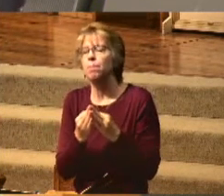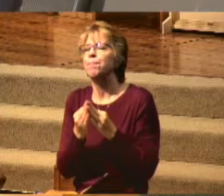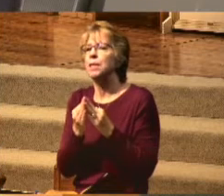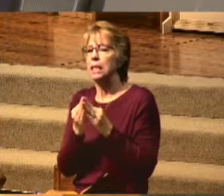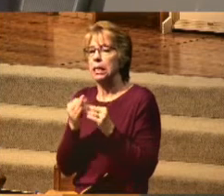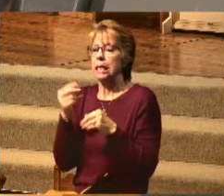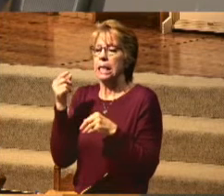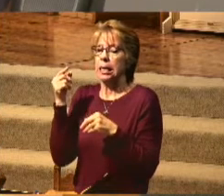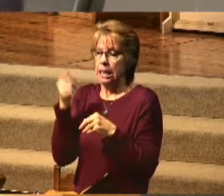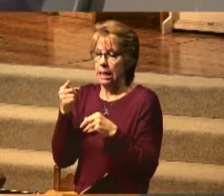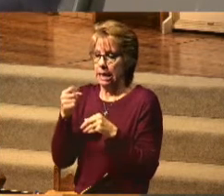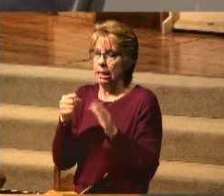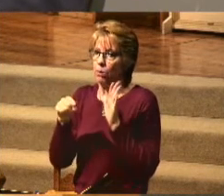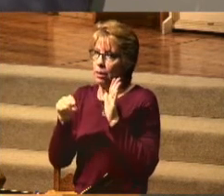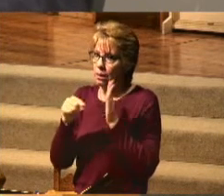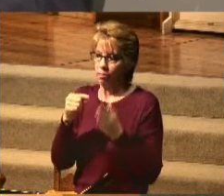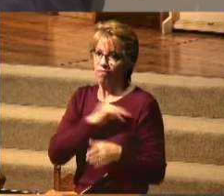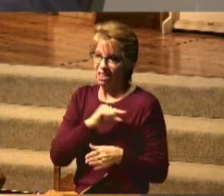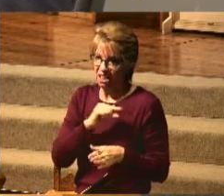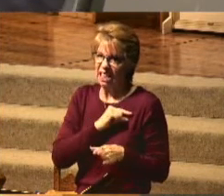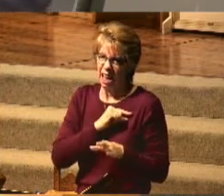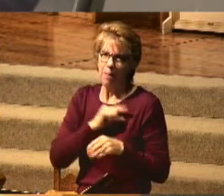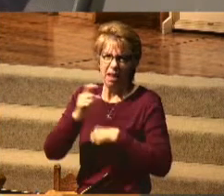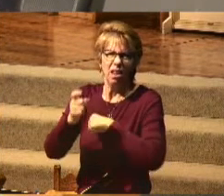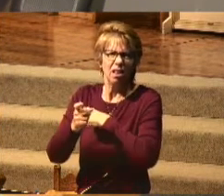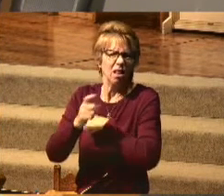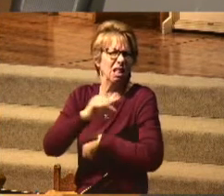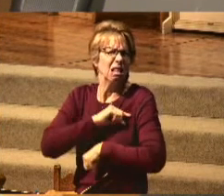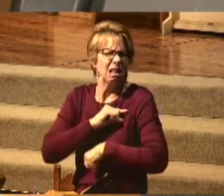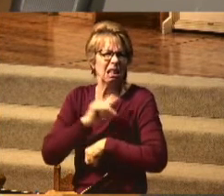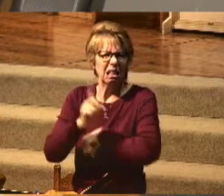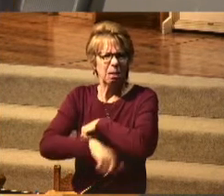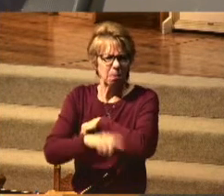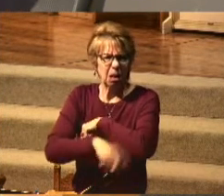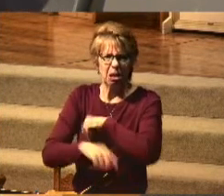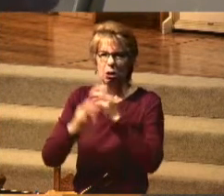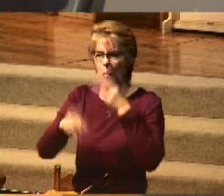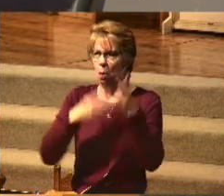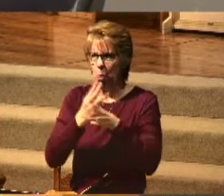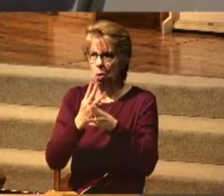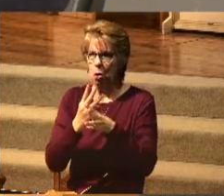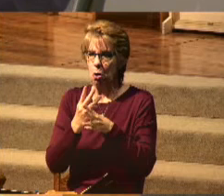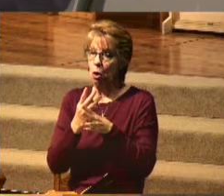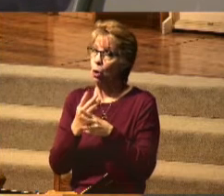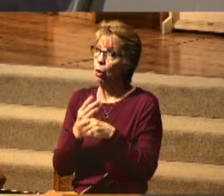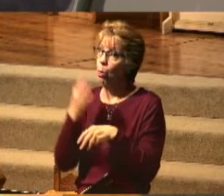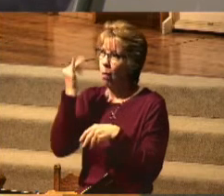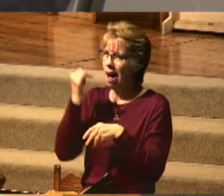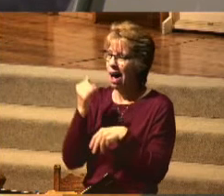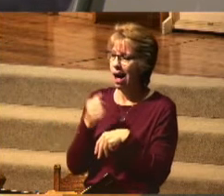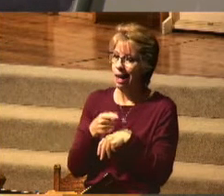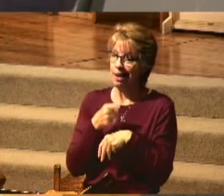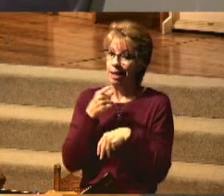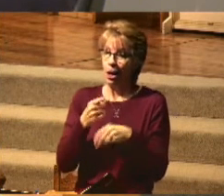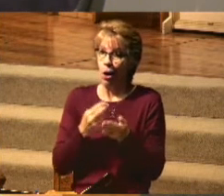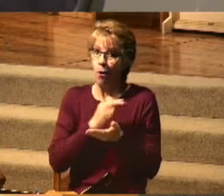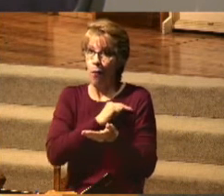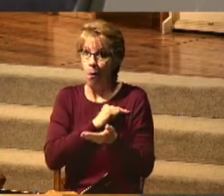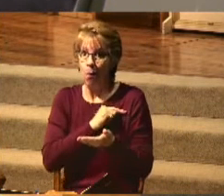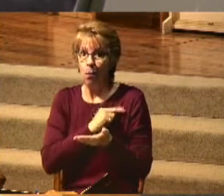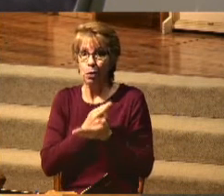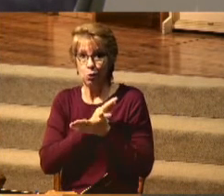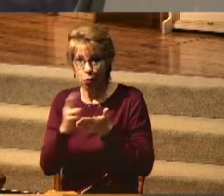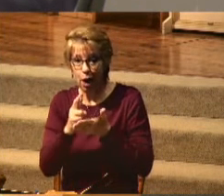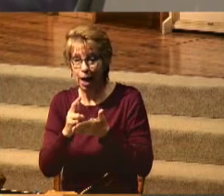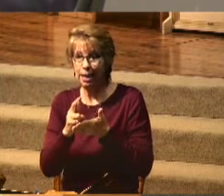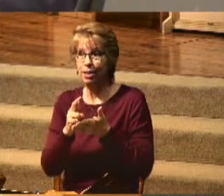world and became heir of the righteousness which is by faith. Now see, we have to have faith that God